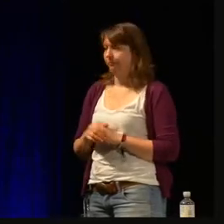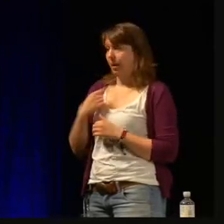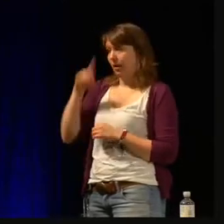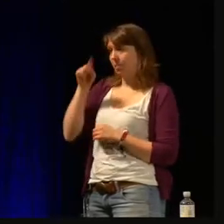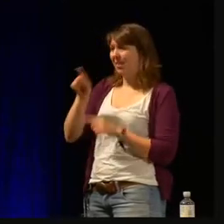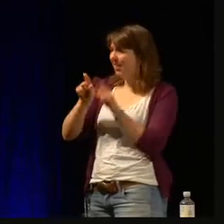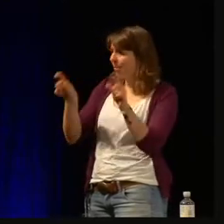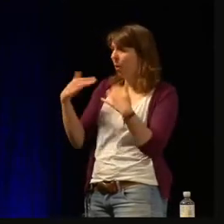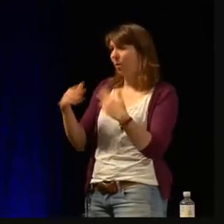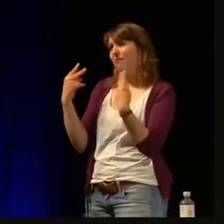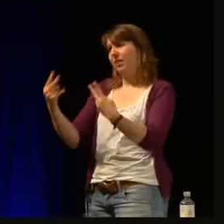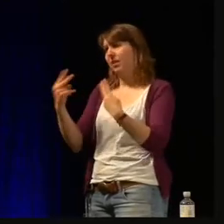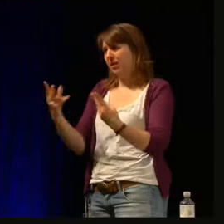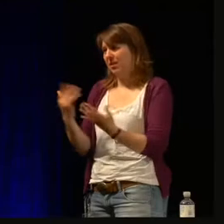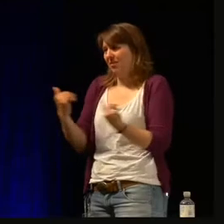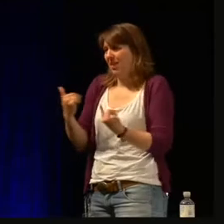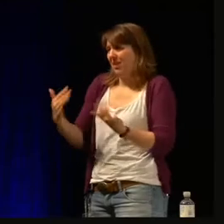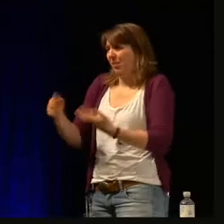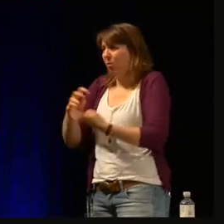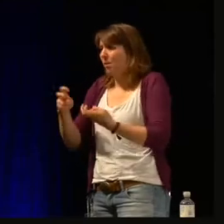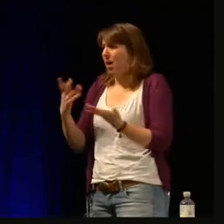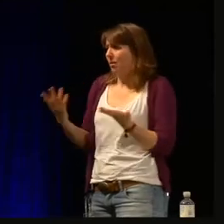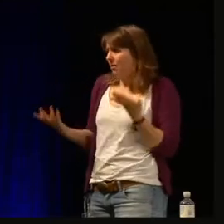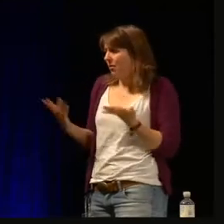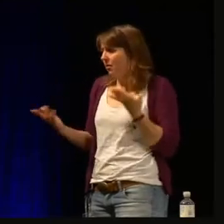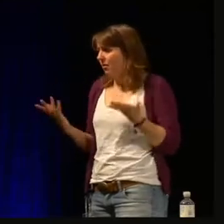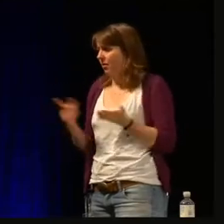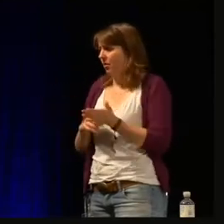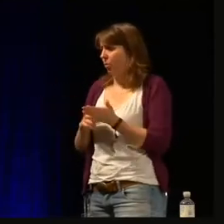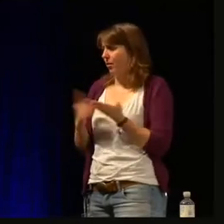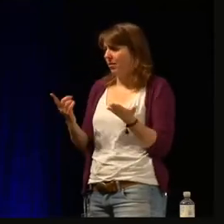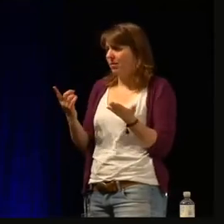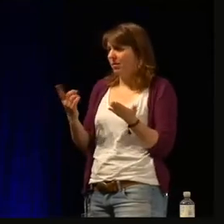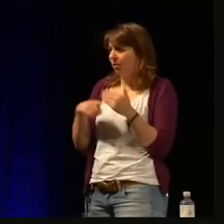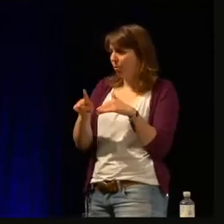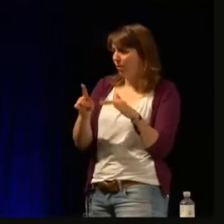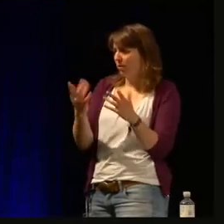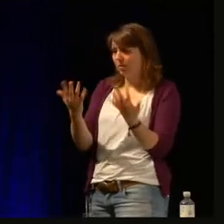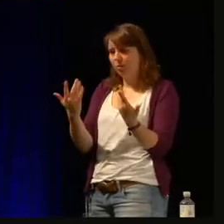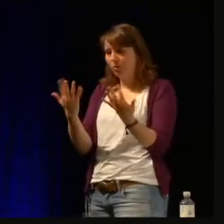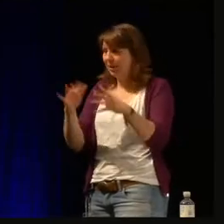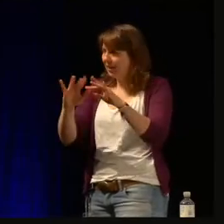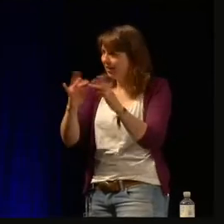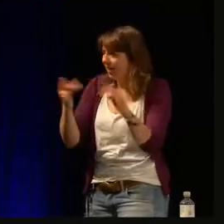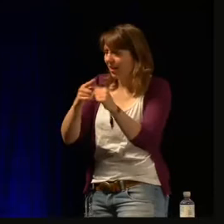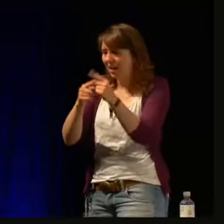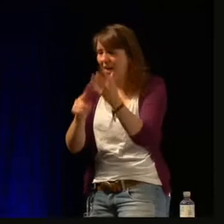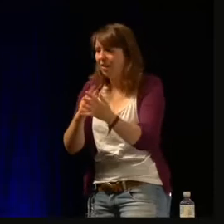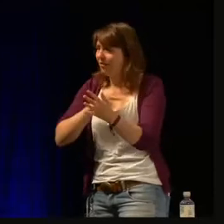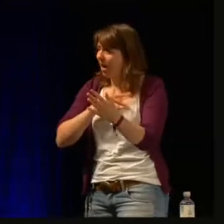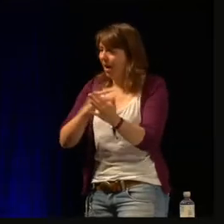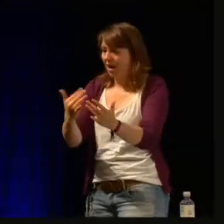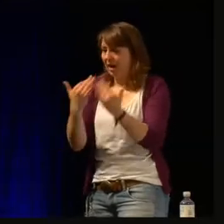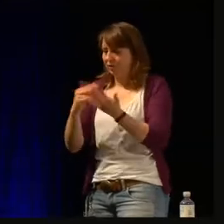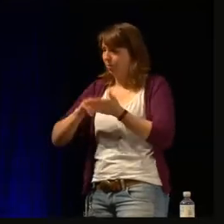I think this is a really important subject and how we deal with it, especially because it has real impact on